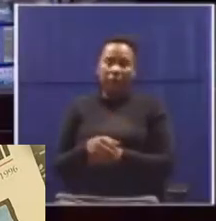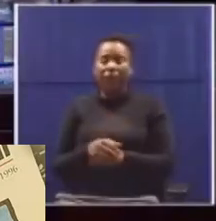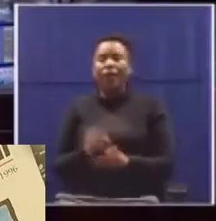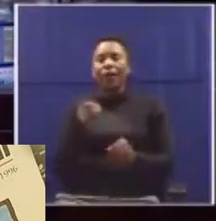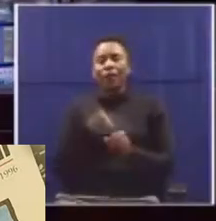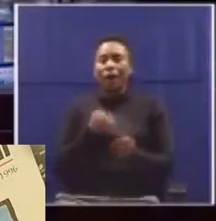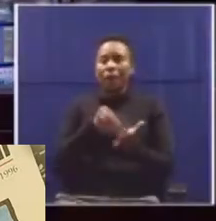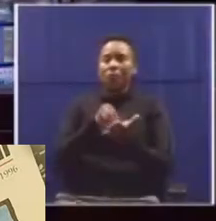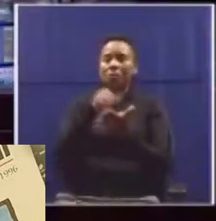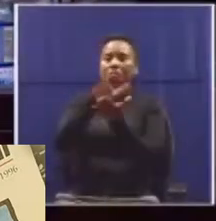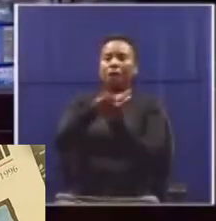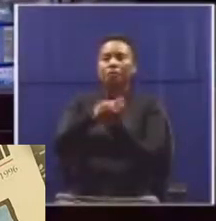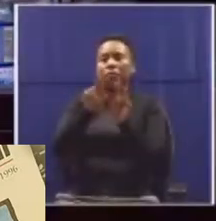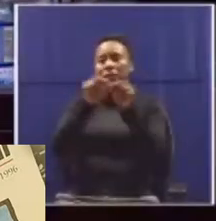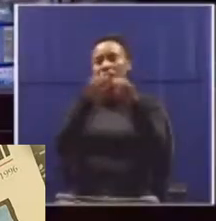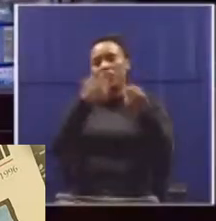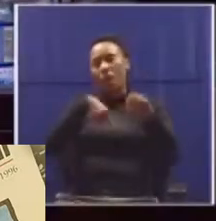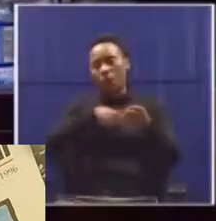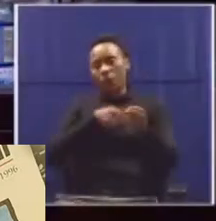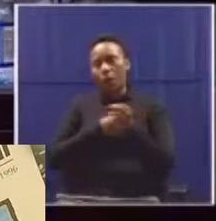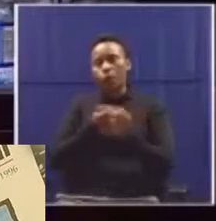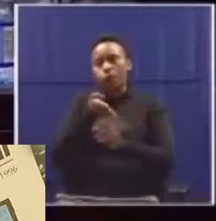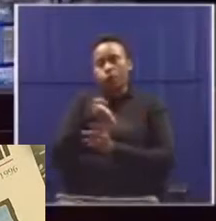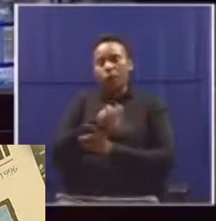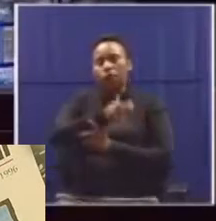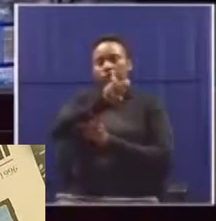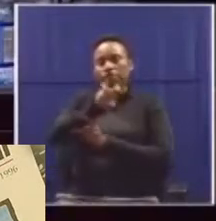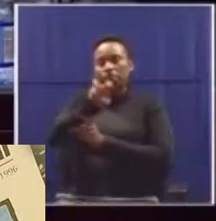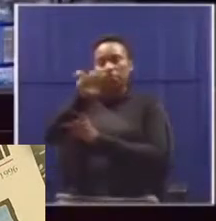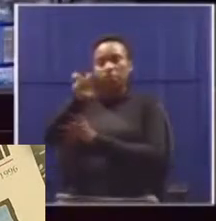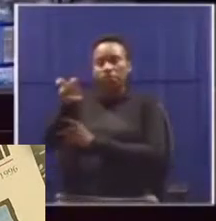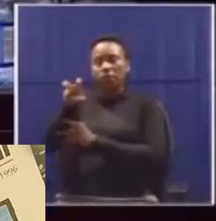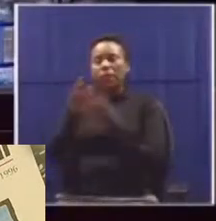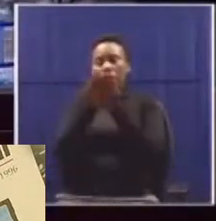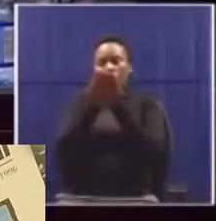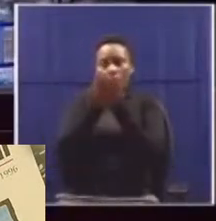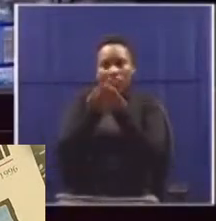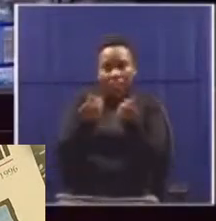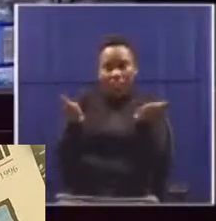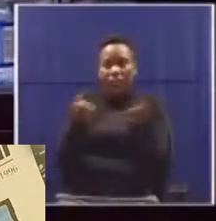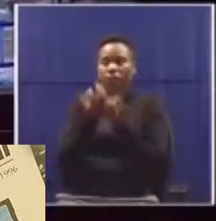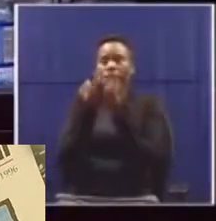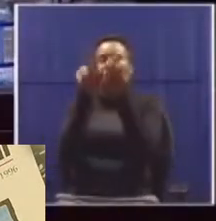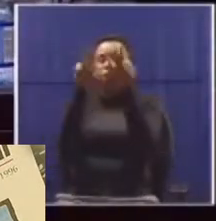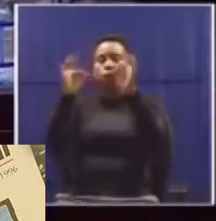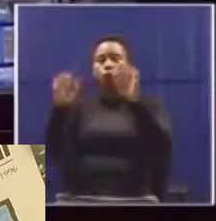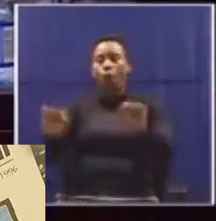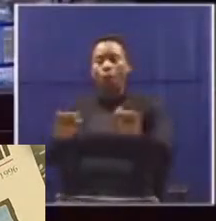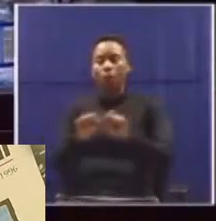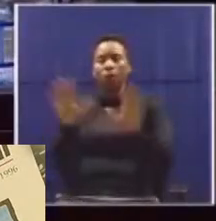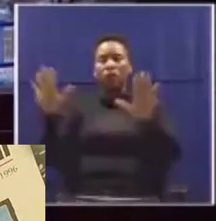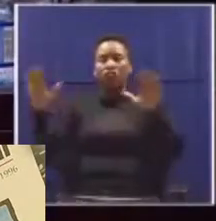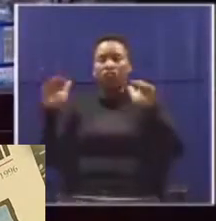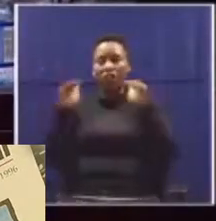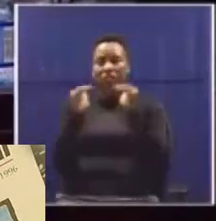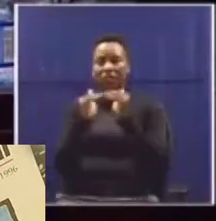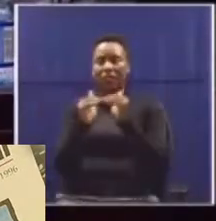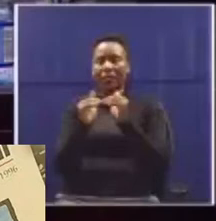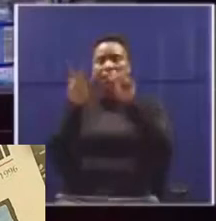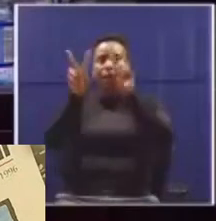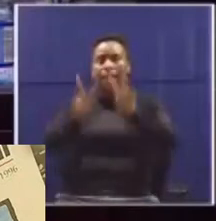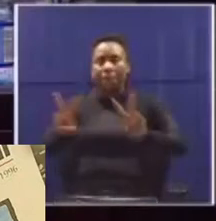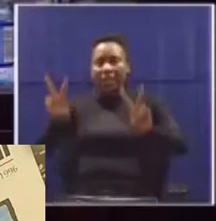a path towards reconciliation freedom justice peace democracy